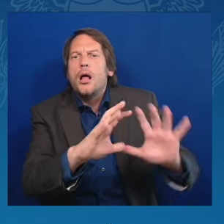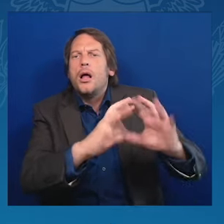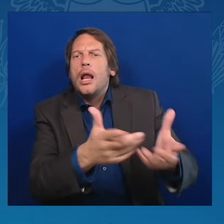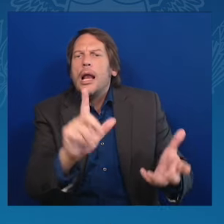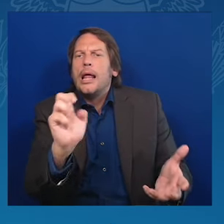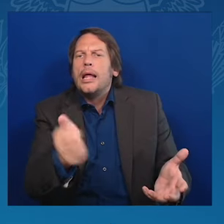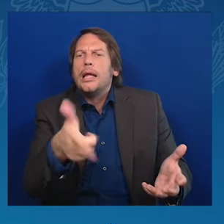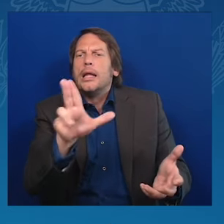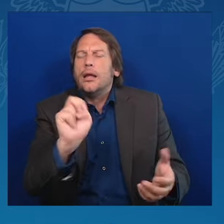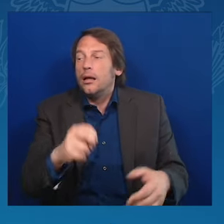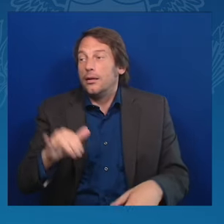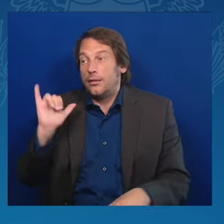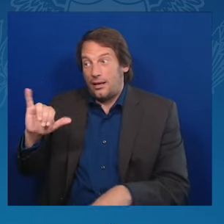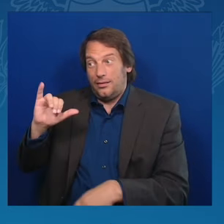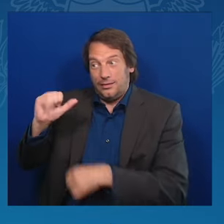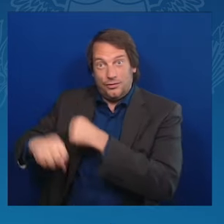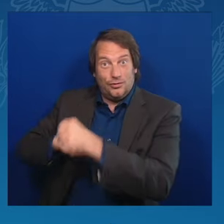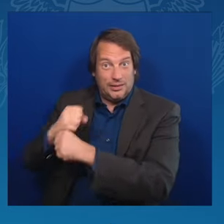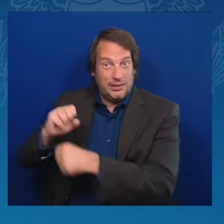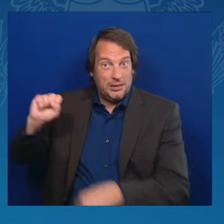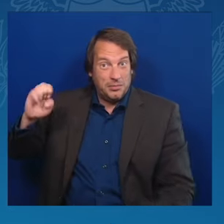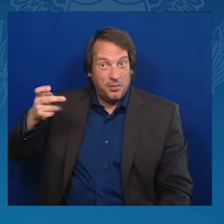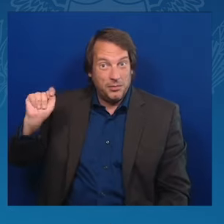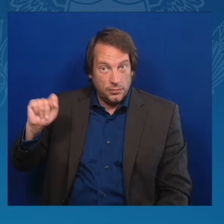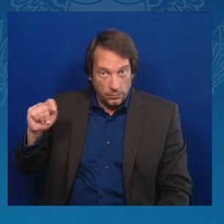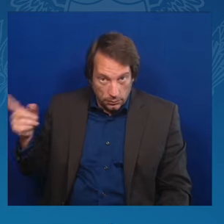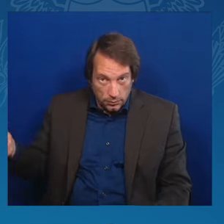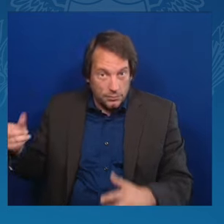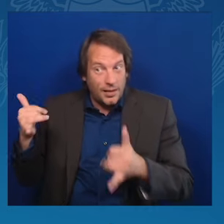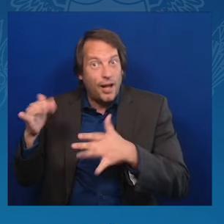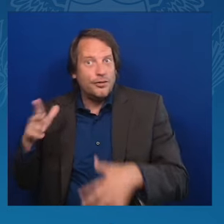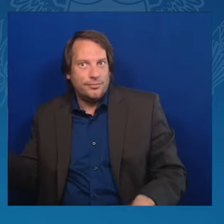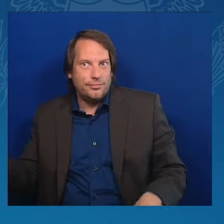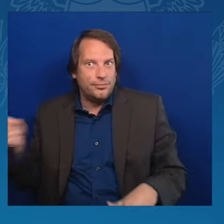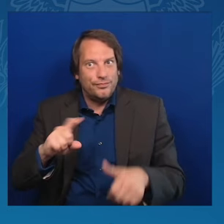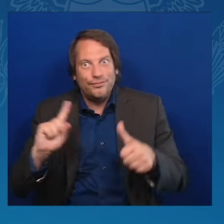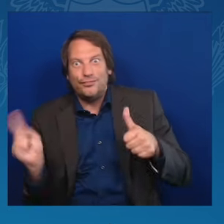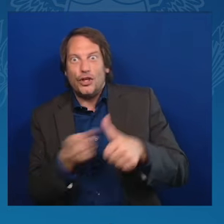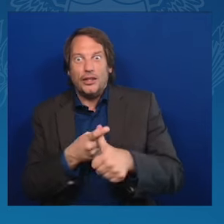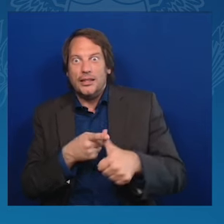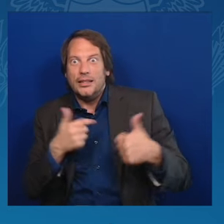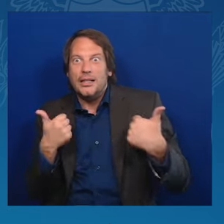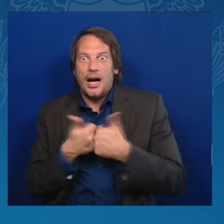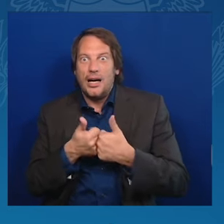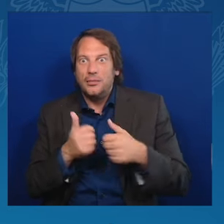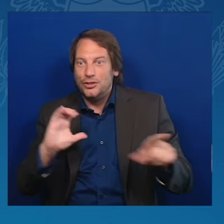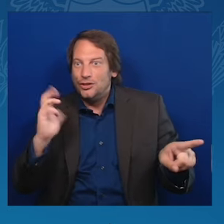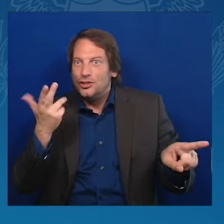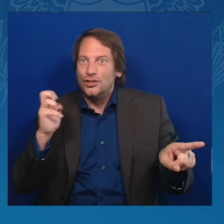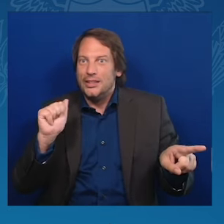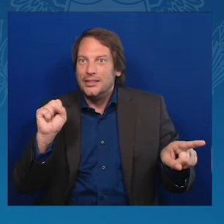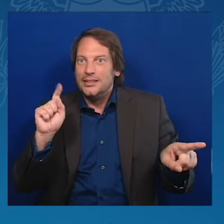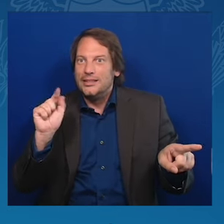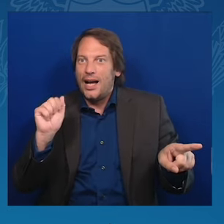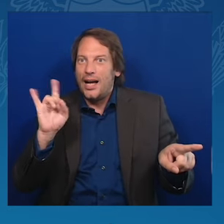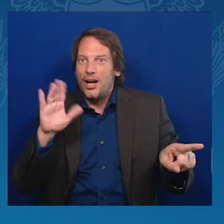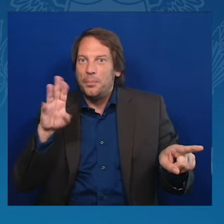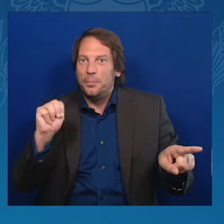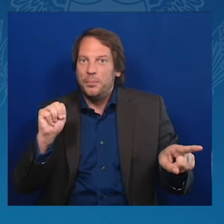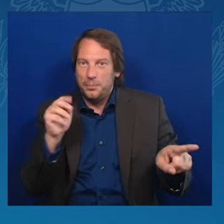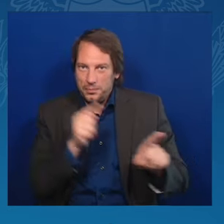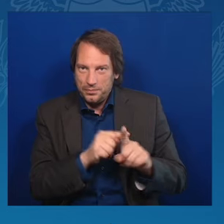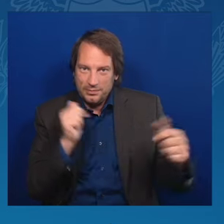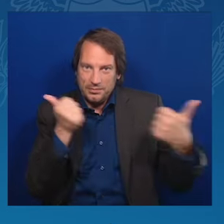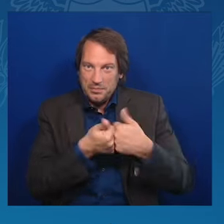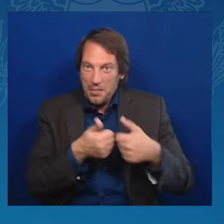player debuted at Shea Stadium in a Giants game versus the Mets, just a few miles from